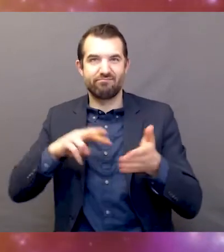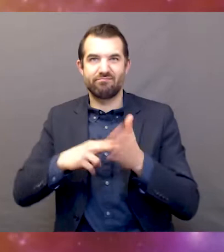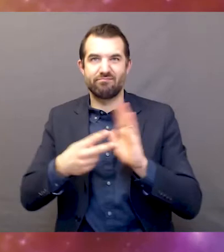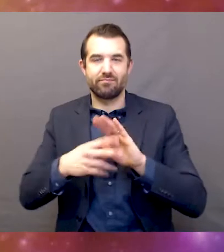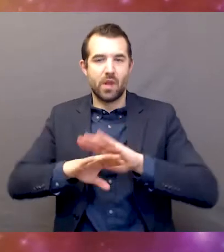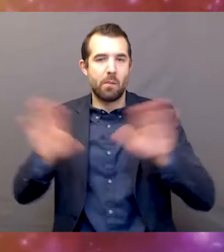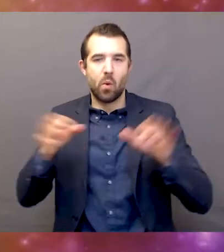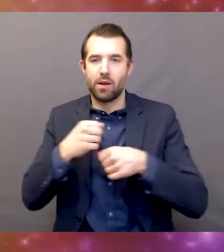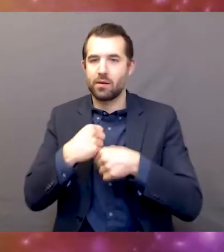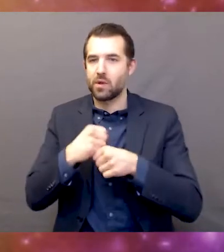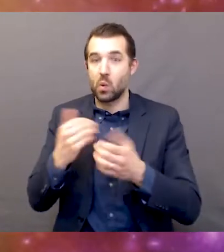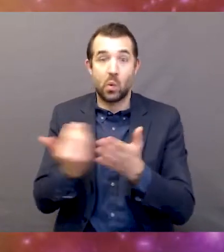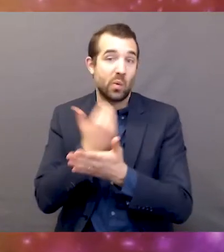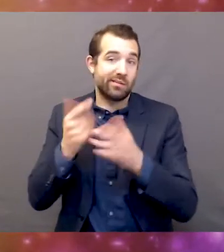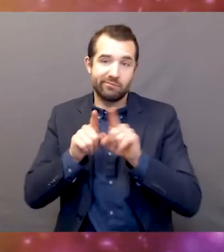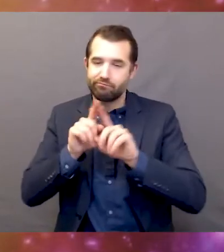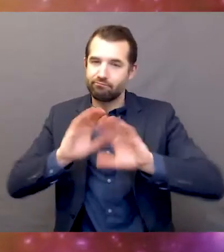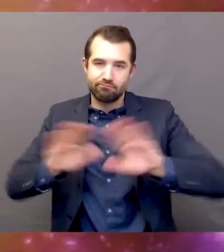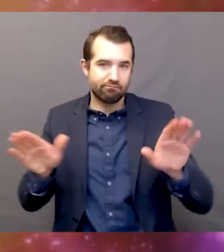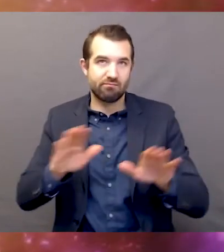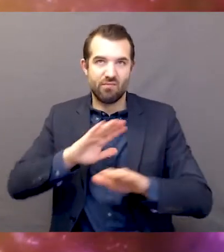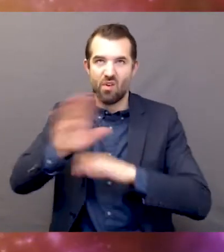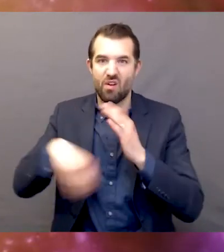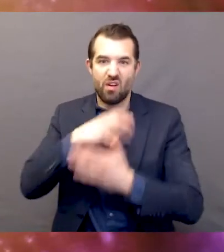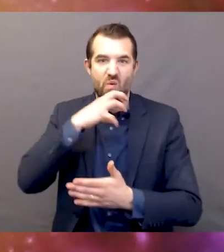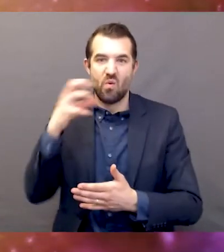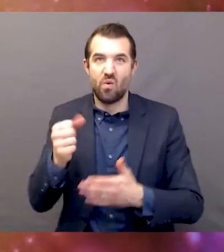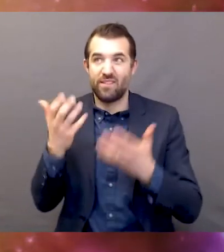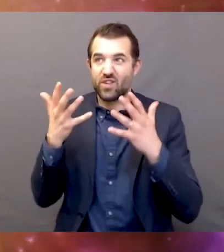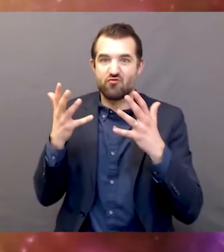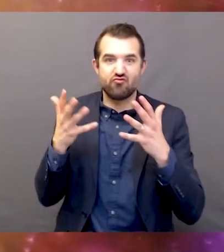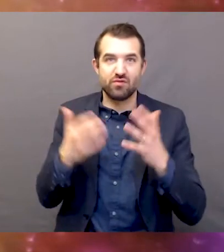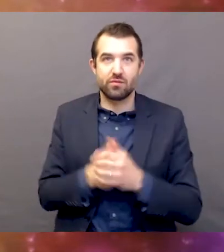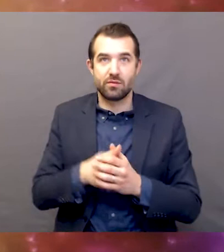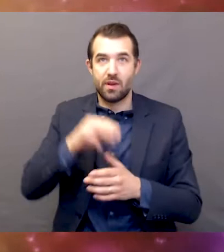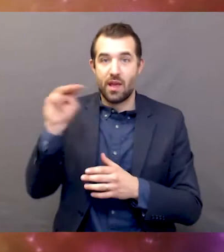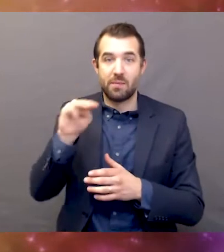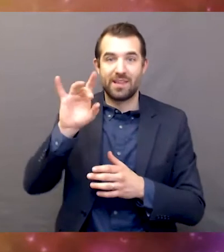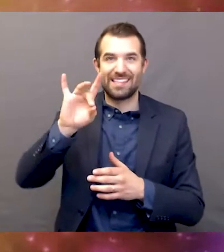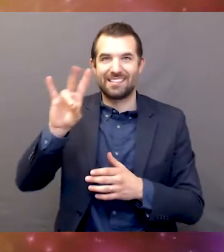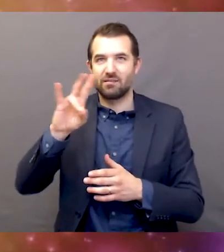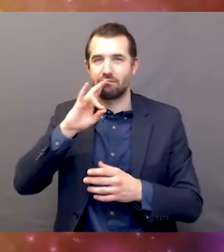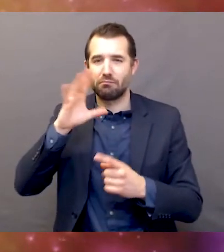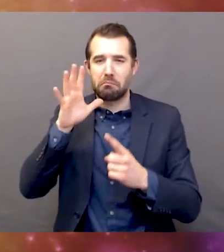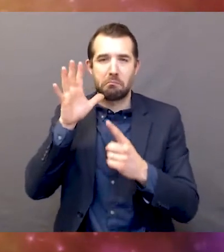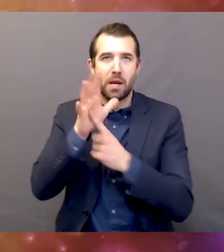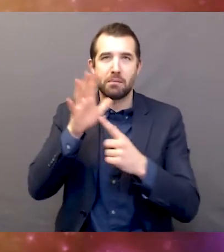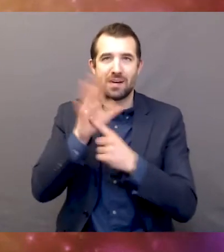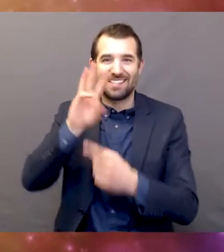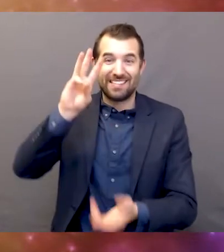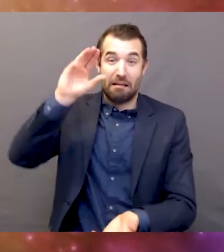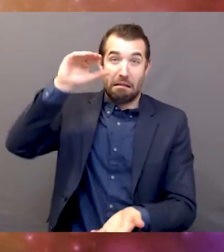They're all old and red stars. M87 is very popular. There are about 6,000 papers written about